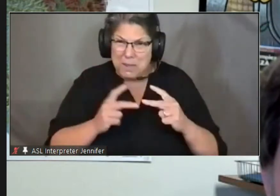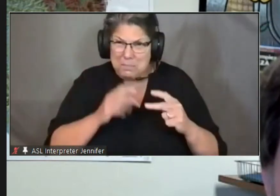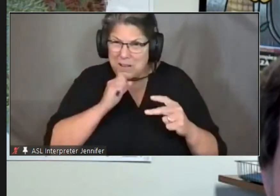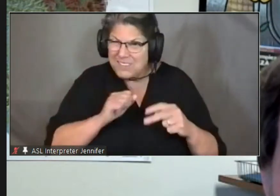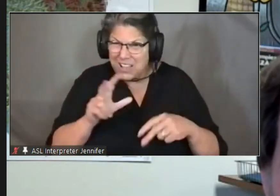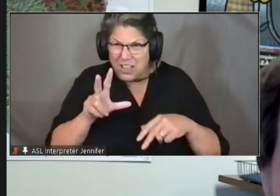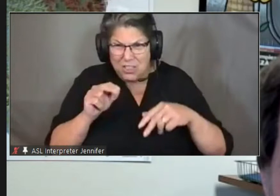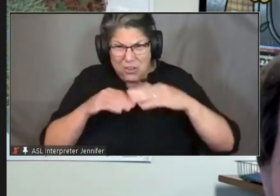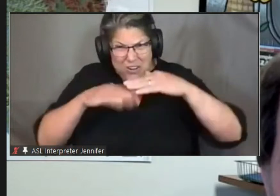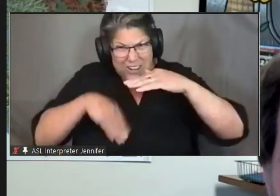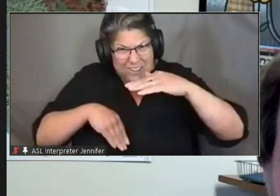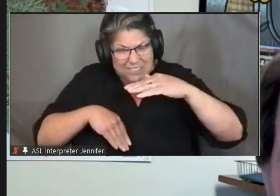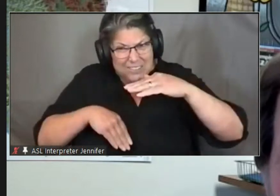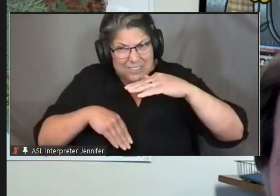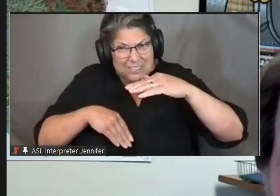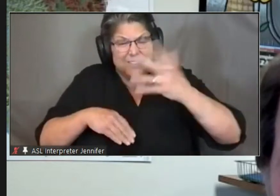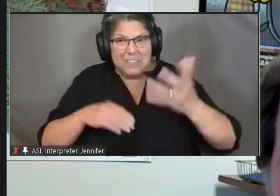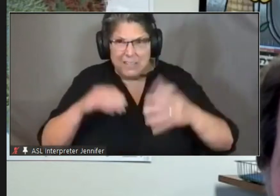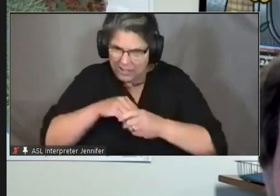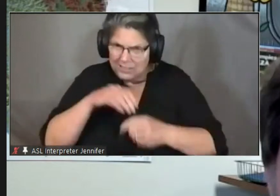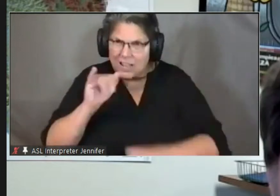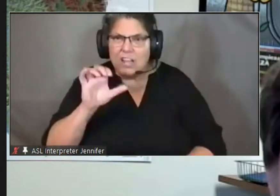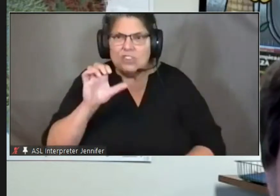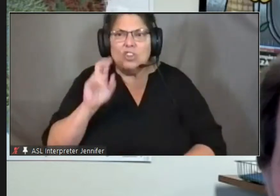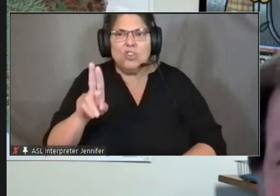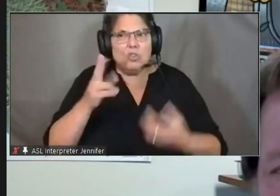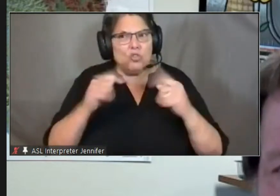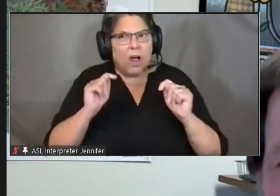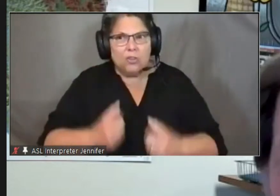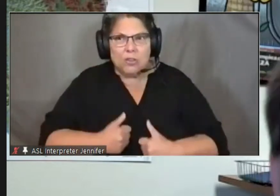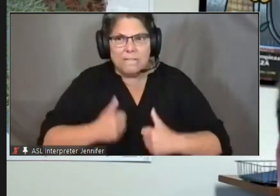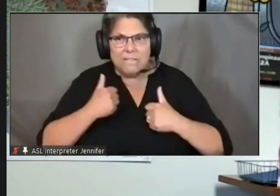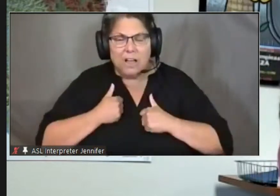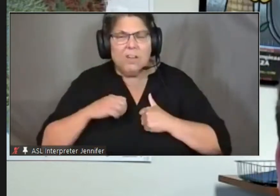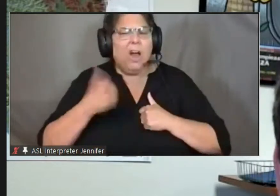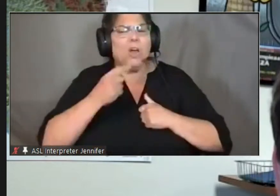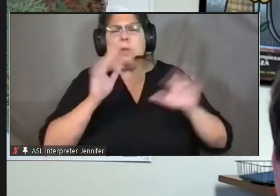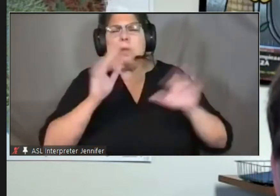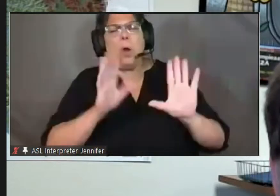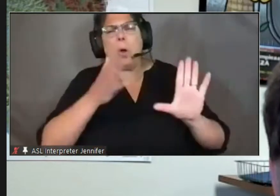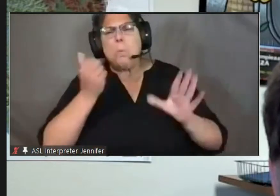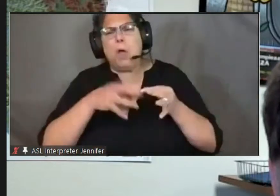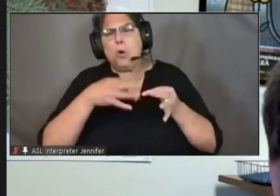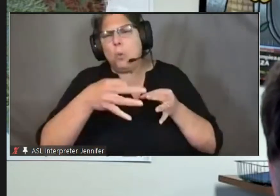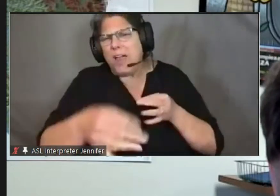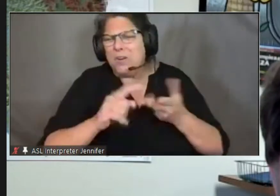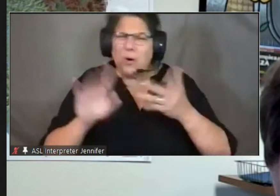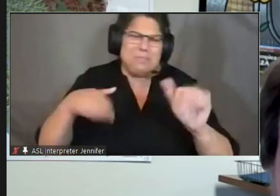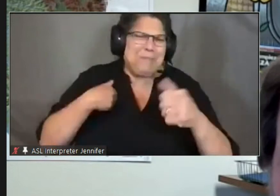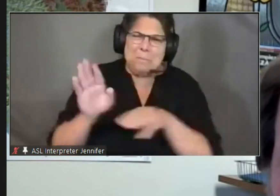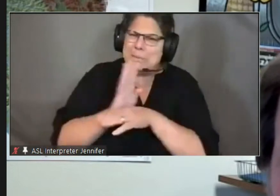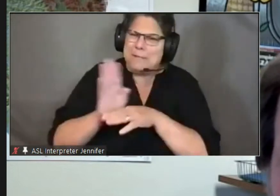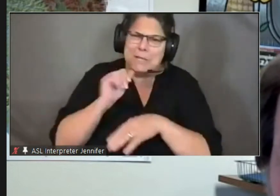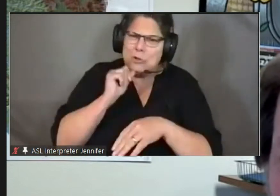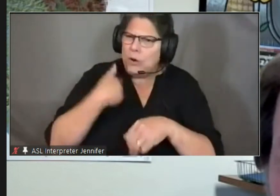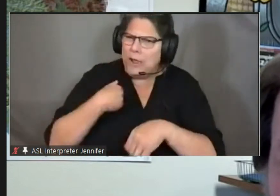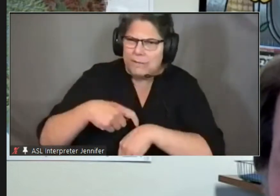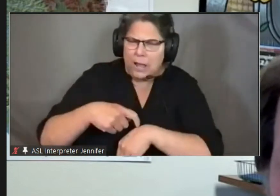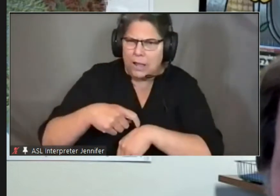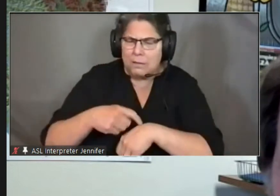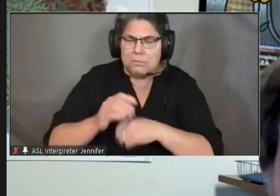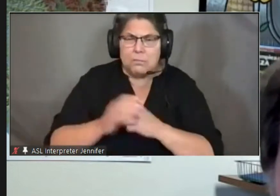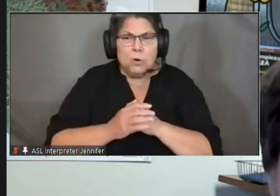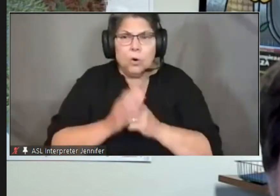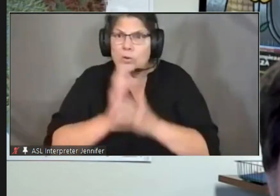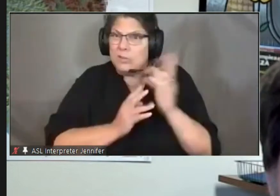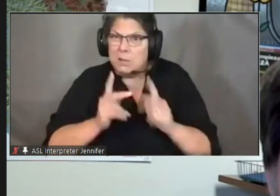for their lives. Others may be putting it off. They just want to wait, or they don't have the time. And some can't get away